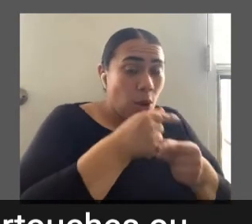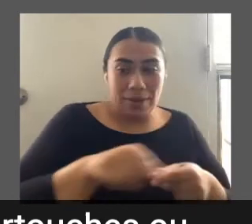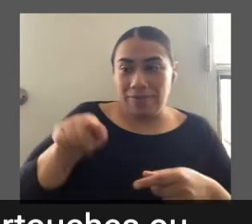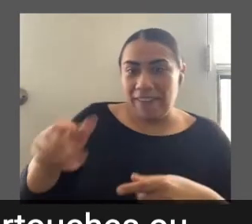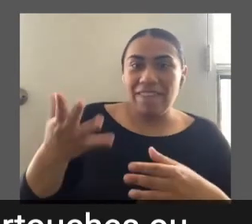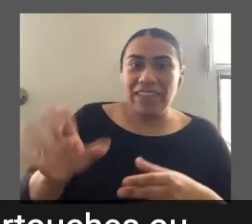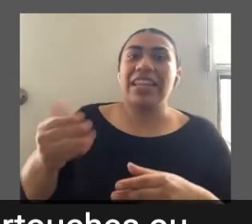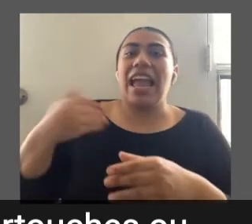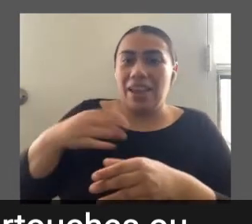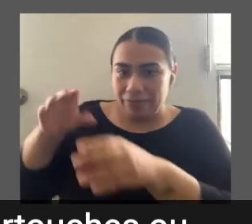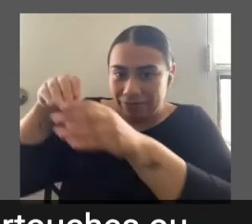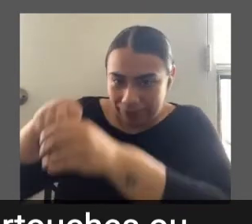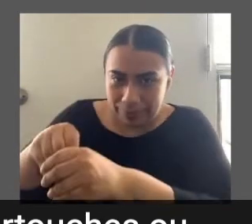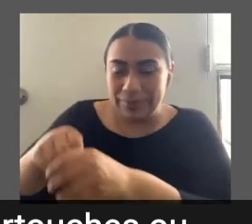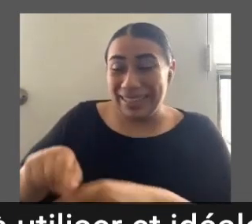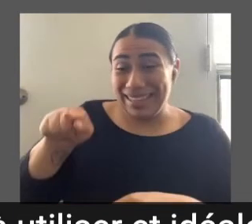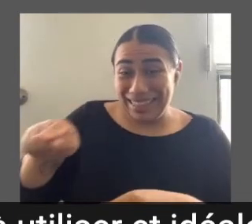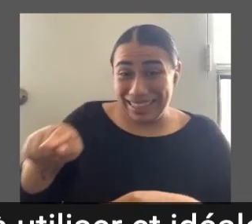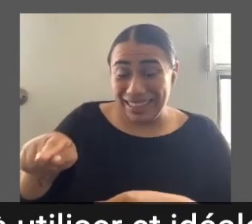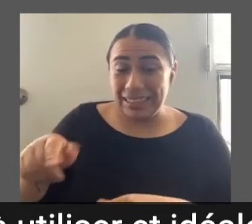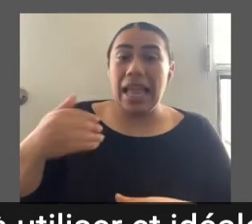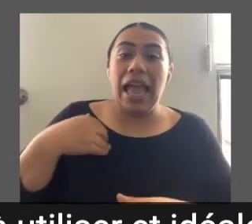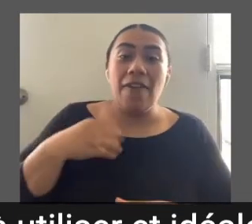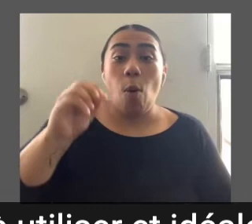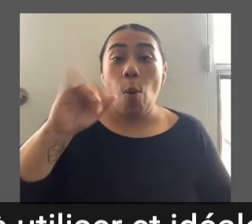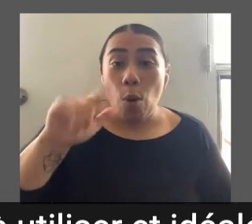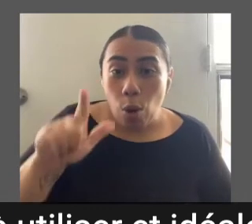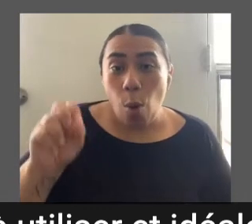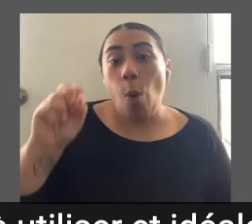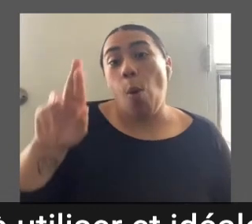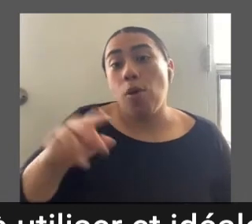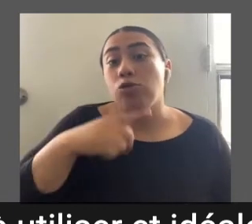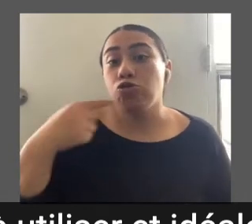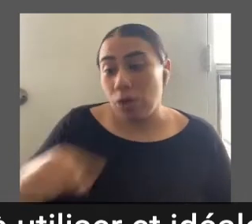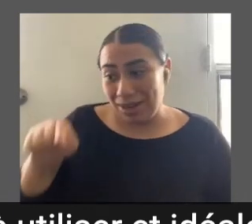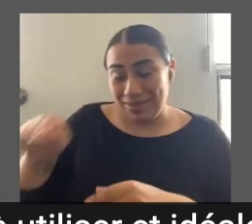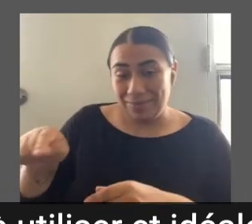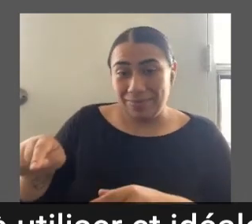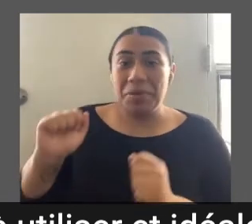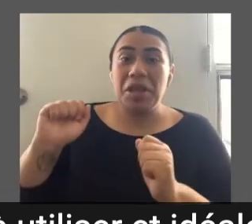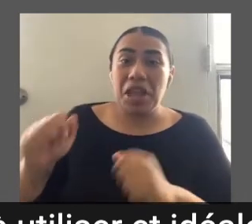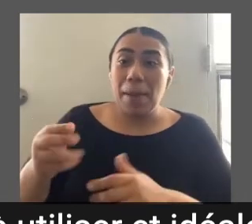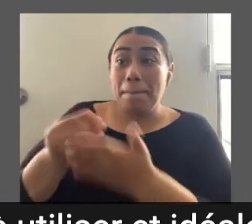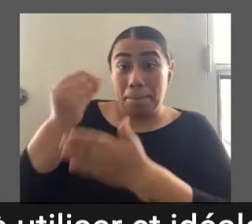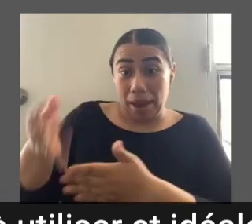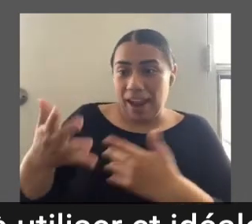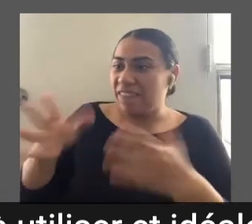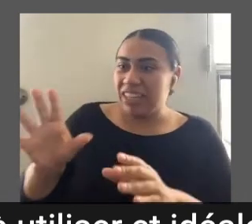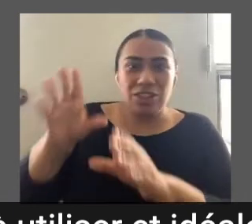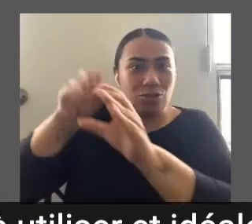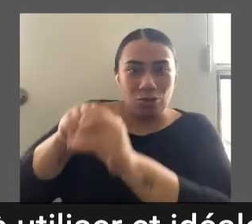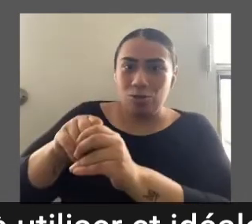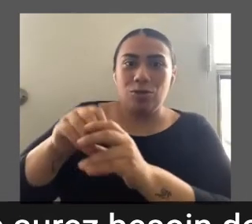vape pens, come pre-filled containing an amount of pure cannabis extract that is easy to use and great for those on the